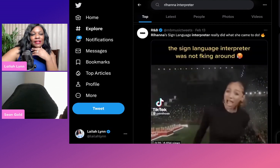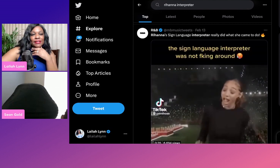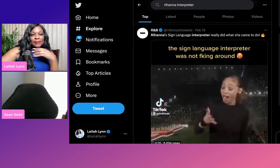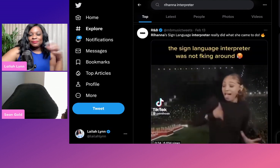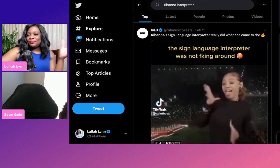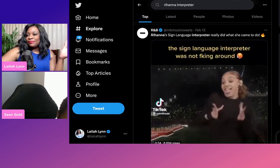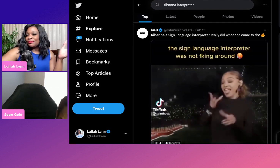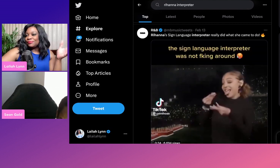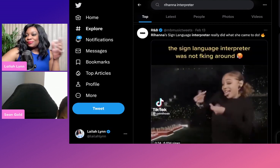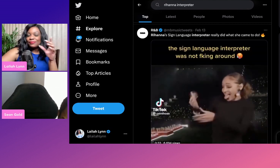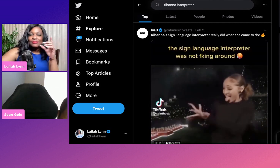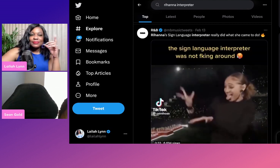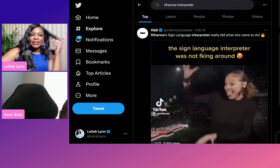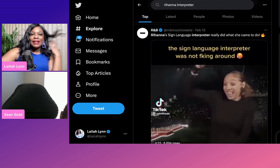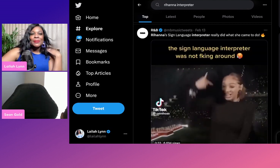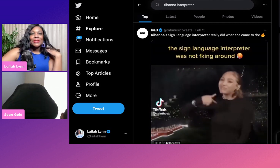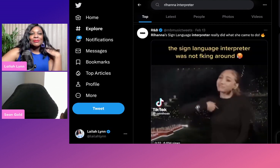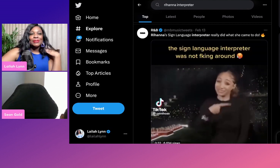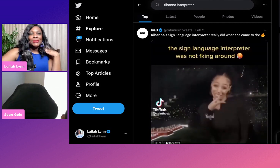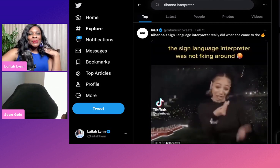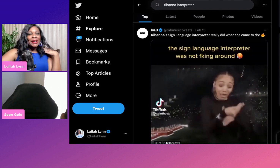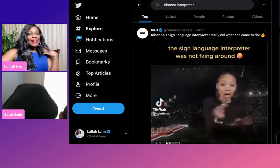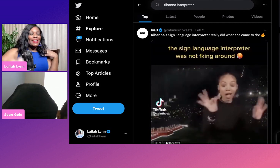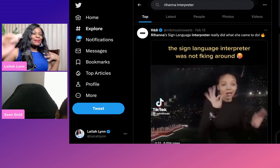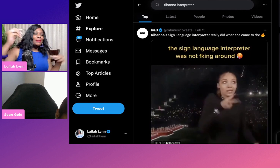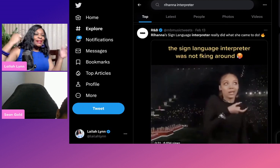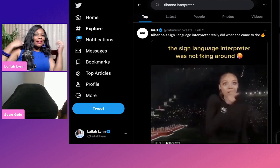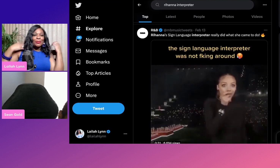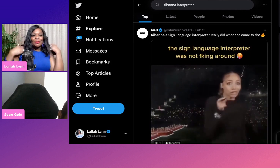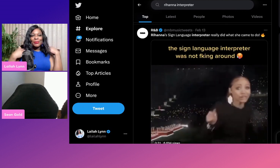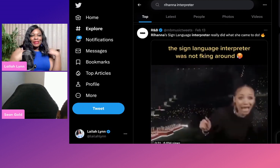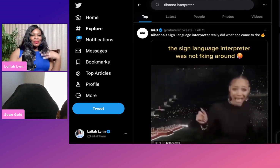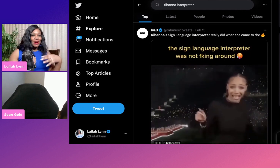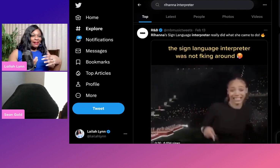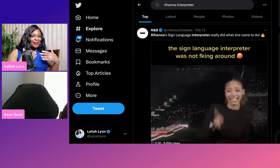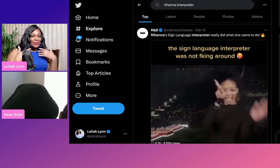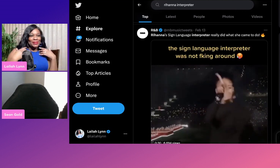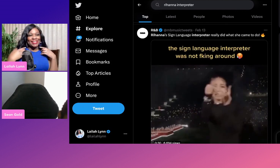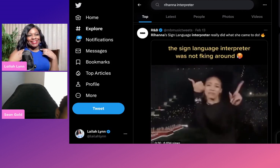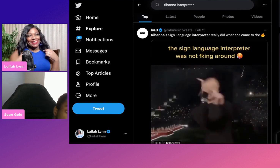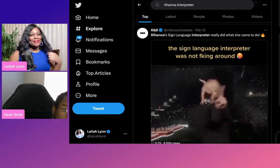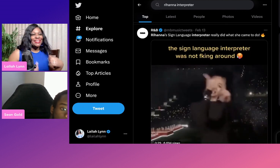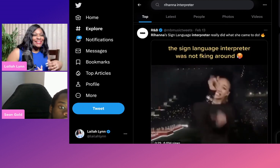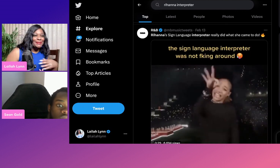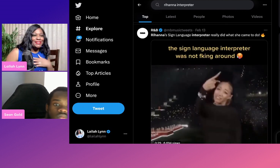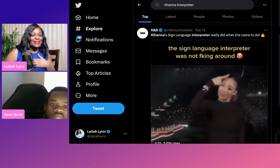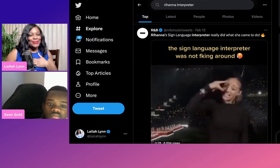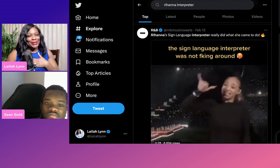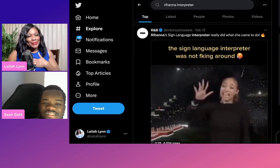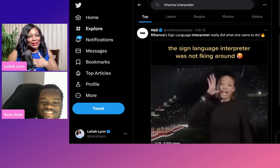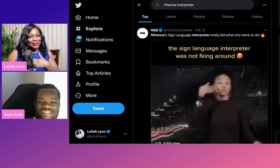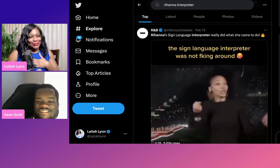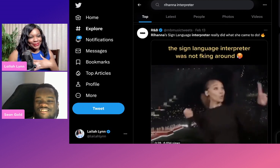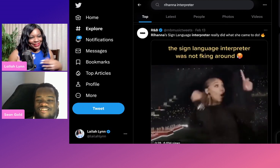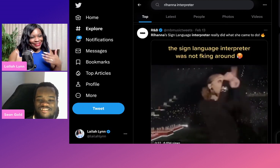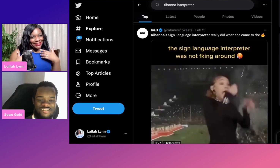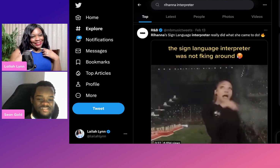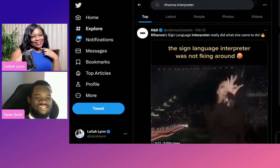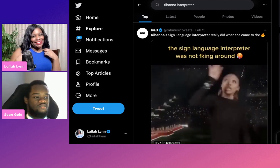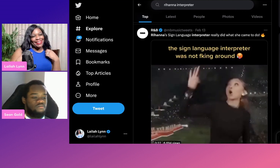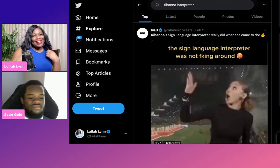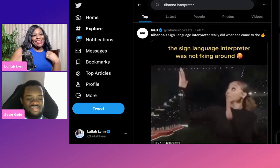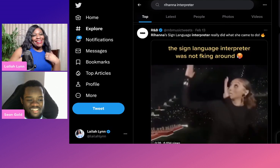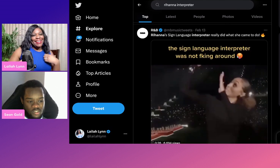of us. I am wearing blue. I'm a Black woman with a bob and red lipstick wearing blue.